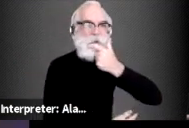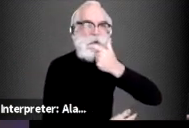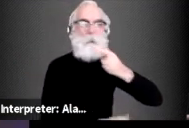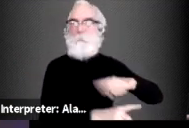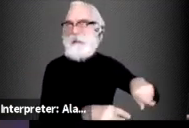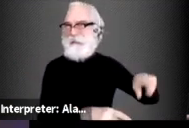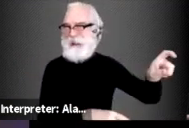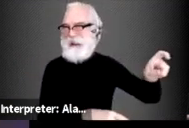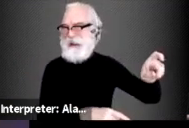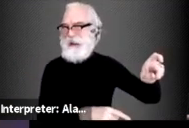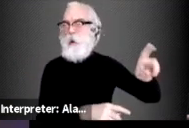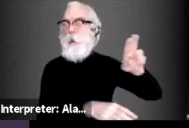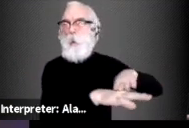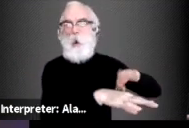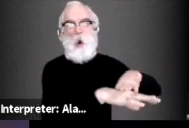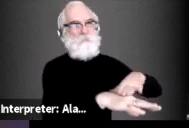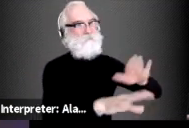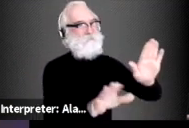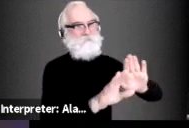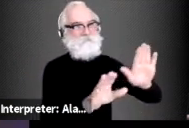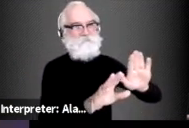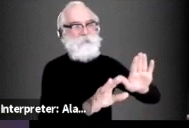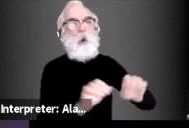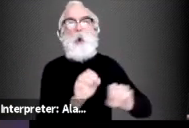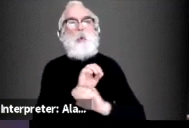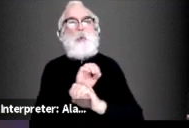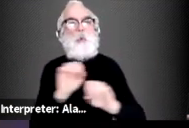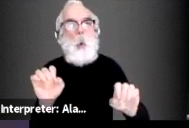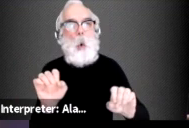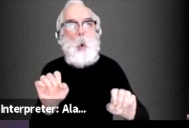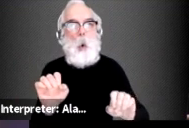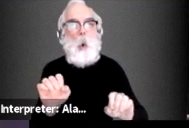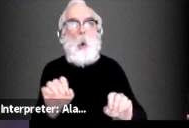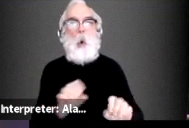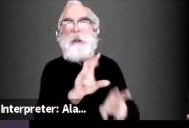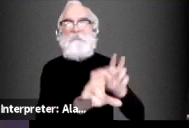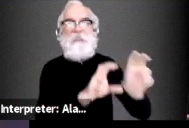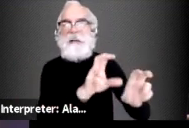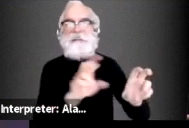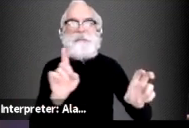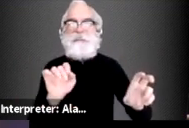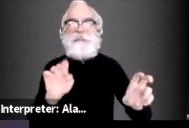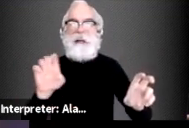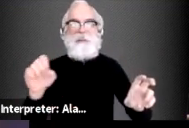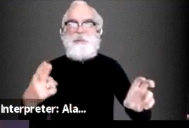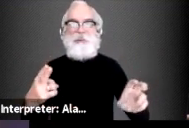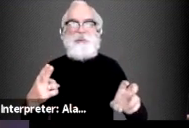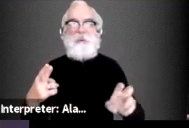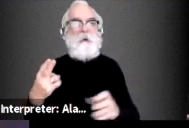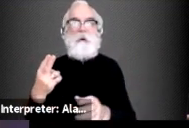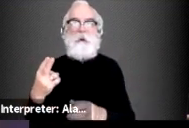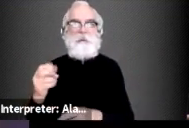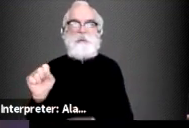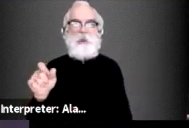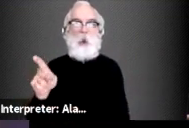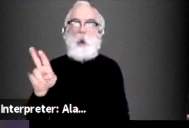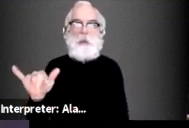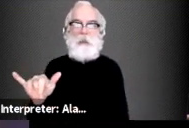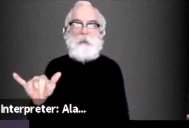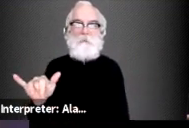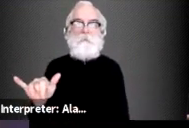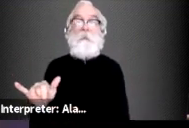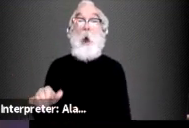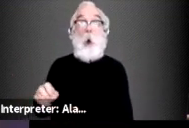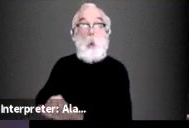British securities and makes a plea for self-sufficiency. A wealthy Dutchman pours